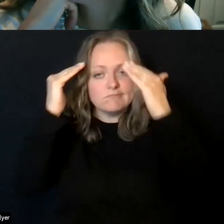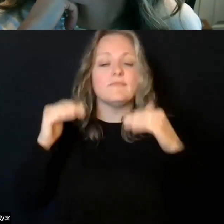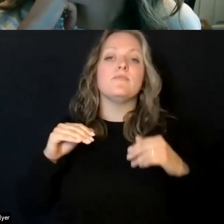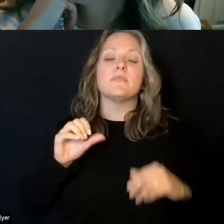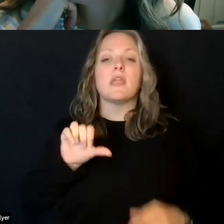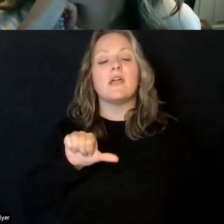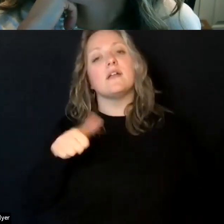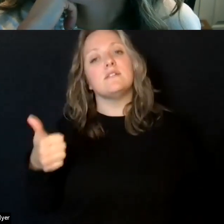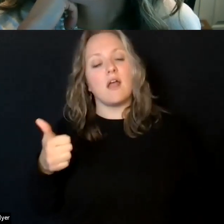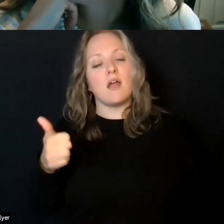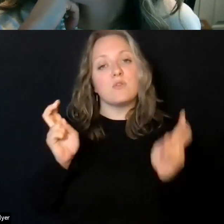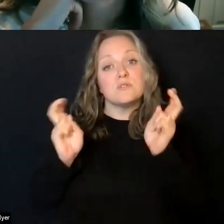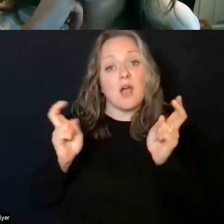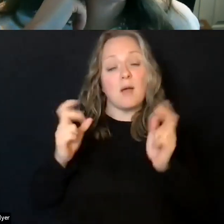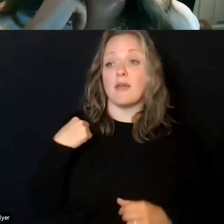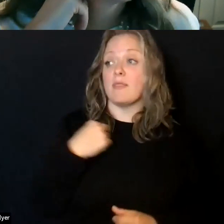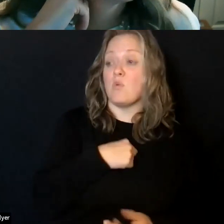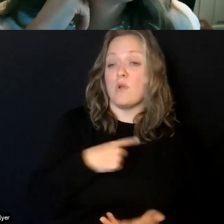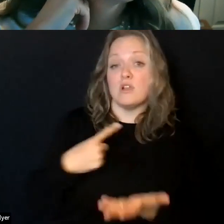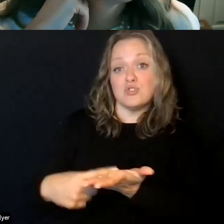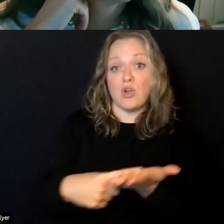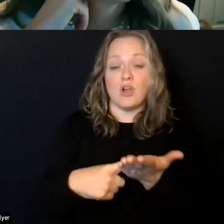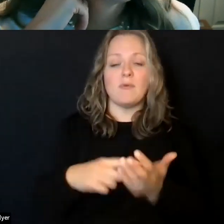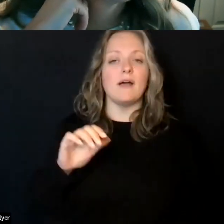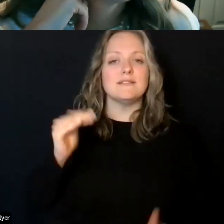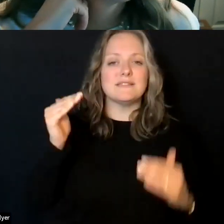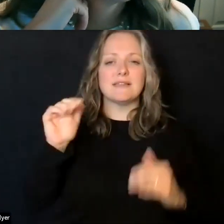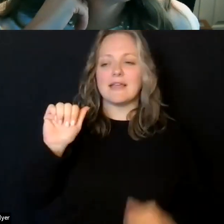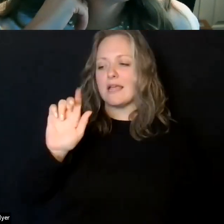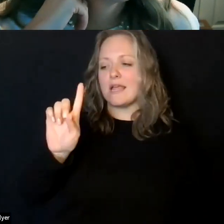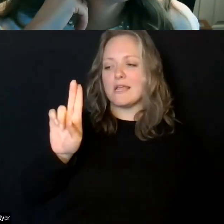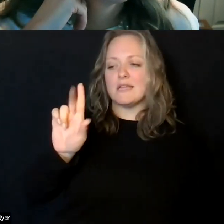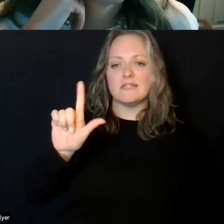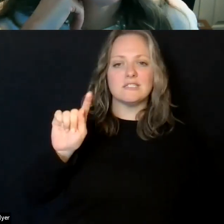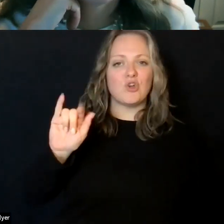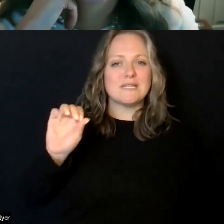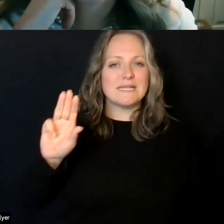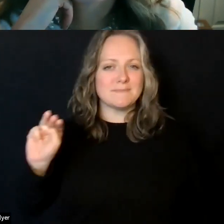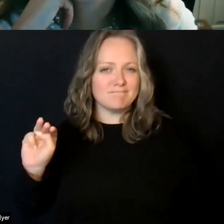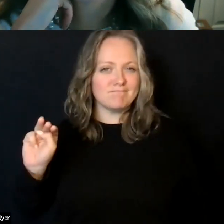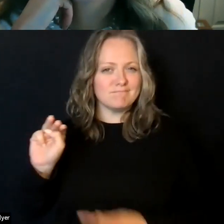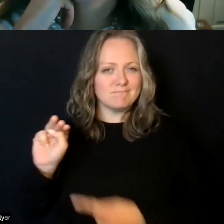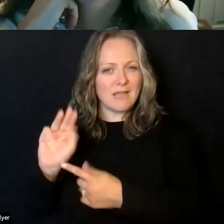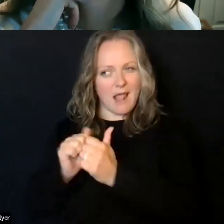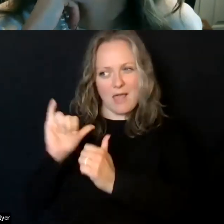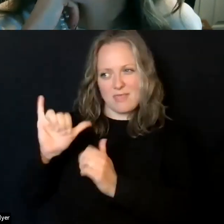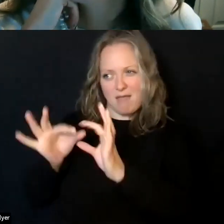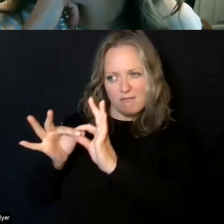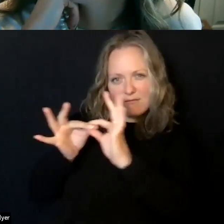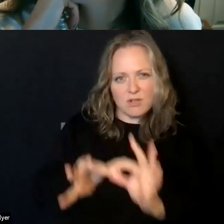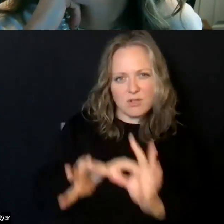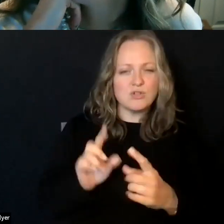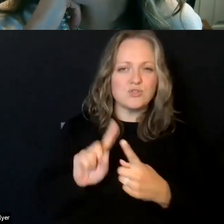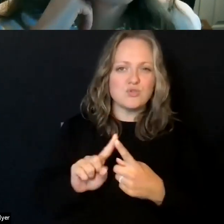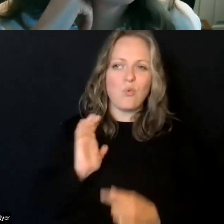Another topic that we talk about is adultism and how this plays into these assumptions about